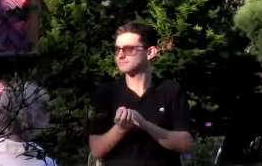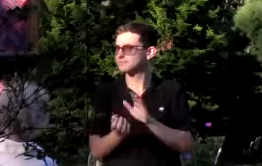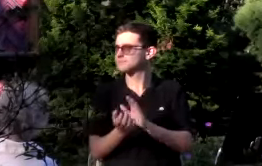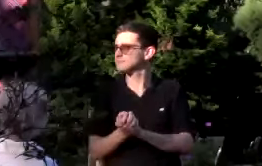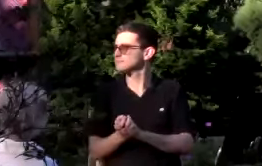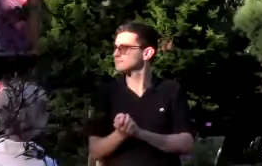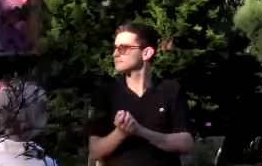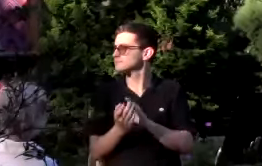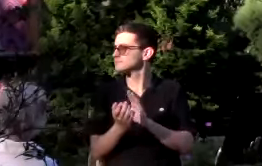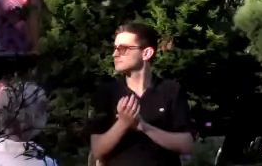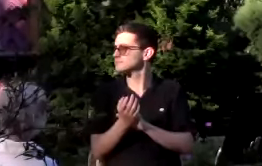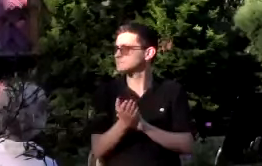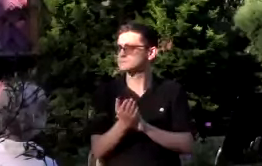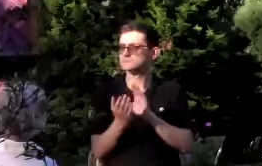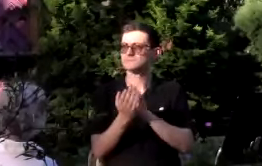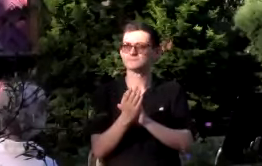Hashamayim, Yismechu